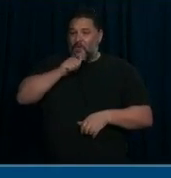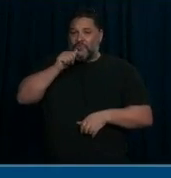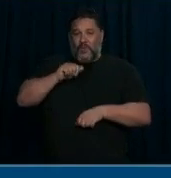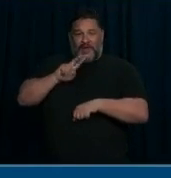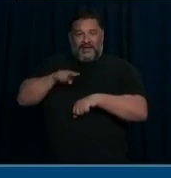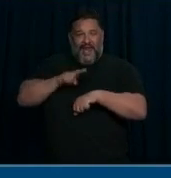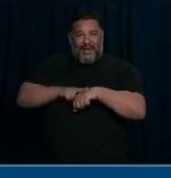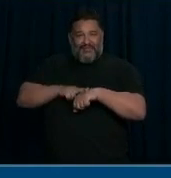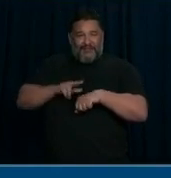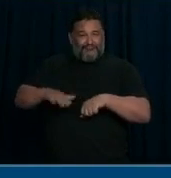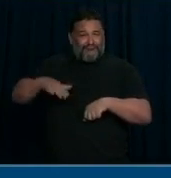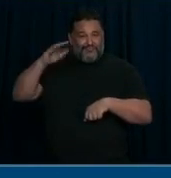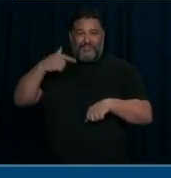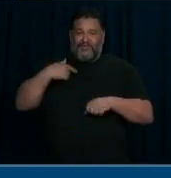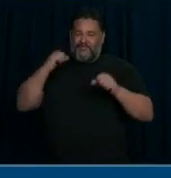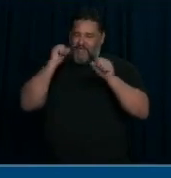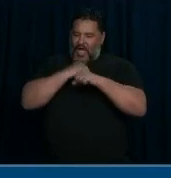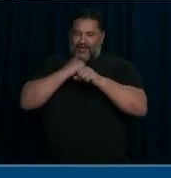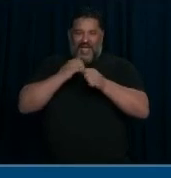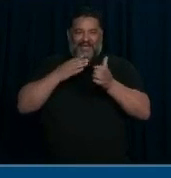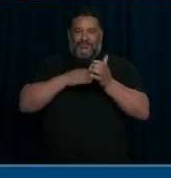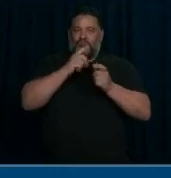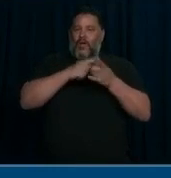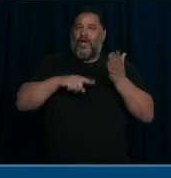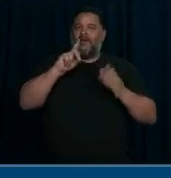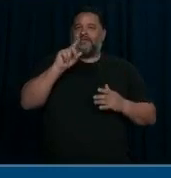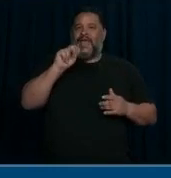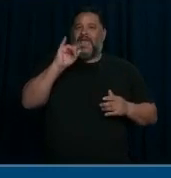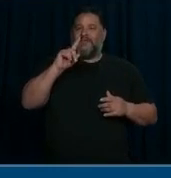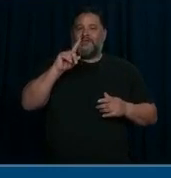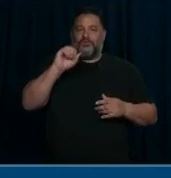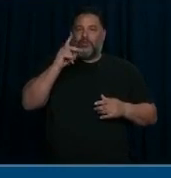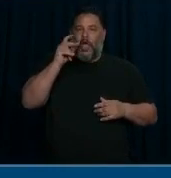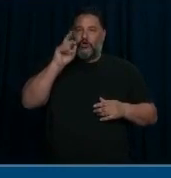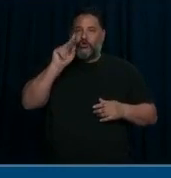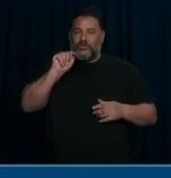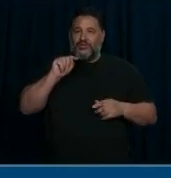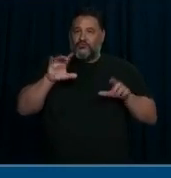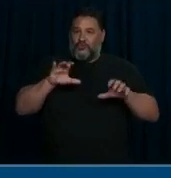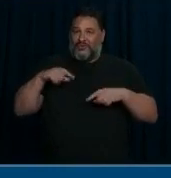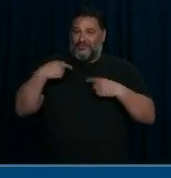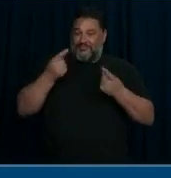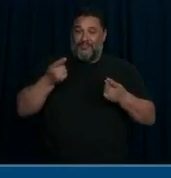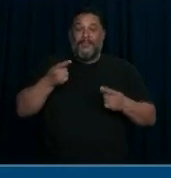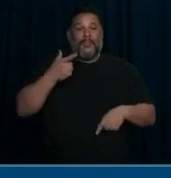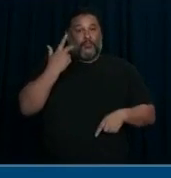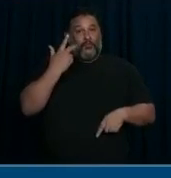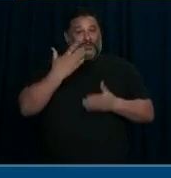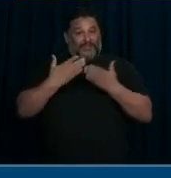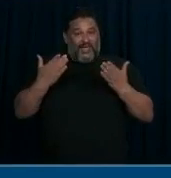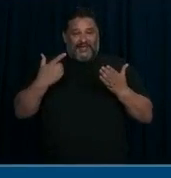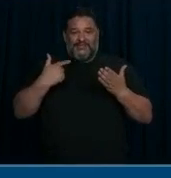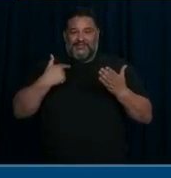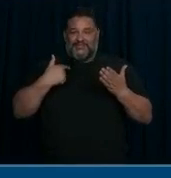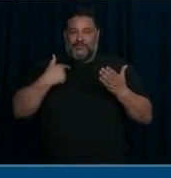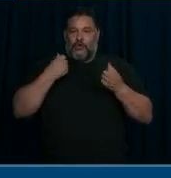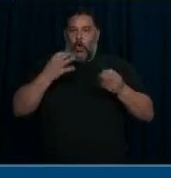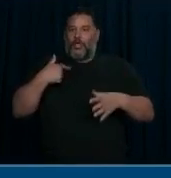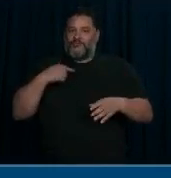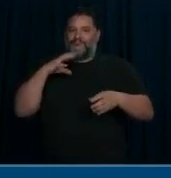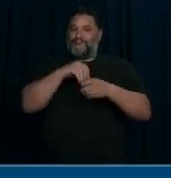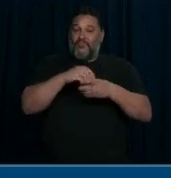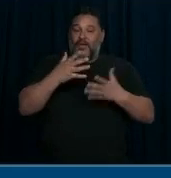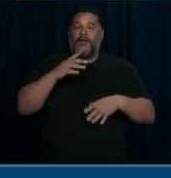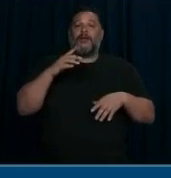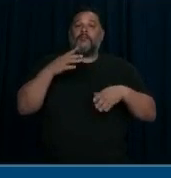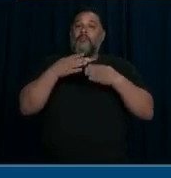I've been fighting against what David Schweikert's been doing. There are 3 things that got me into this race: public education,